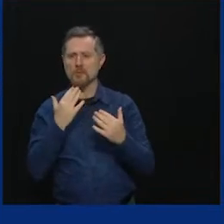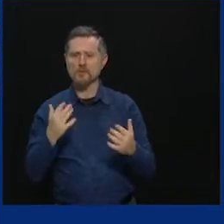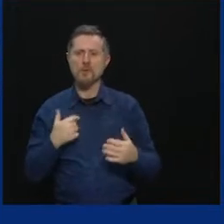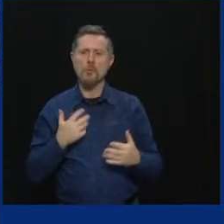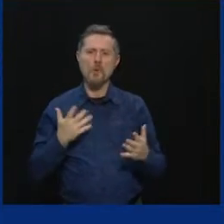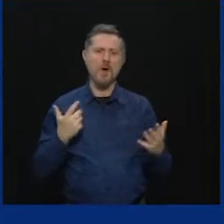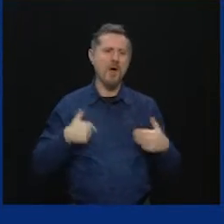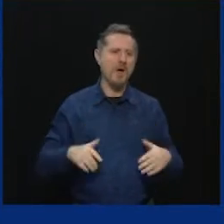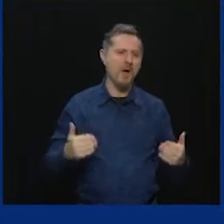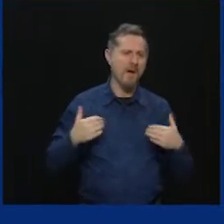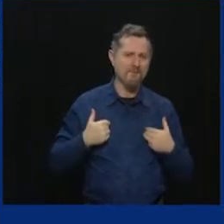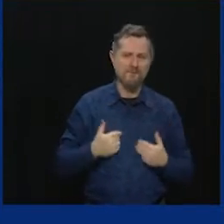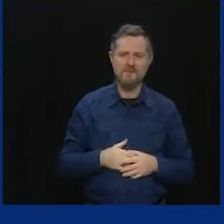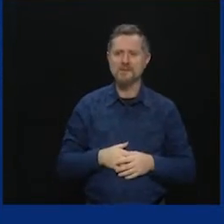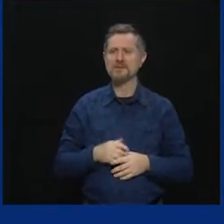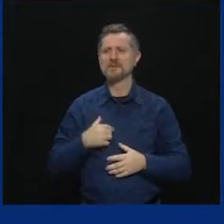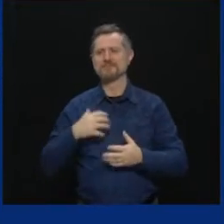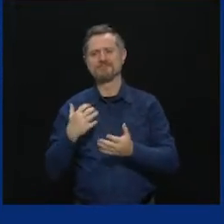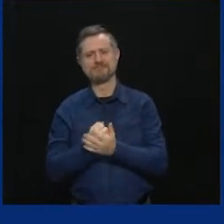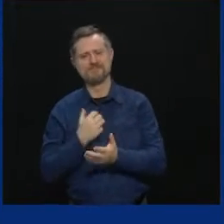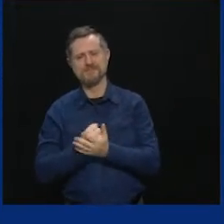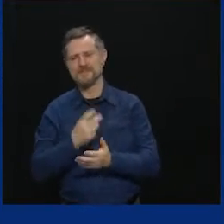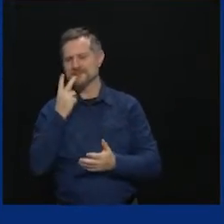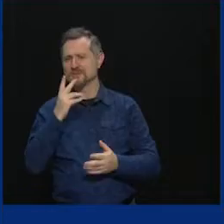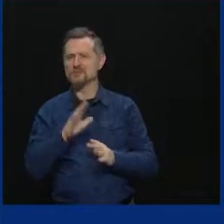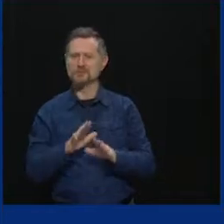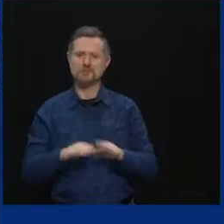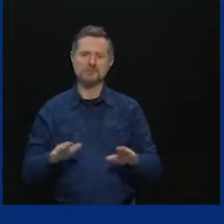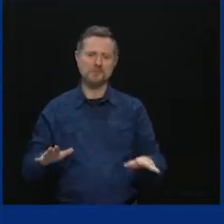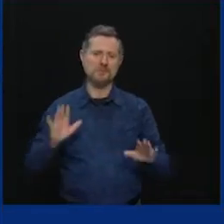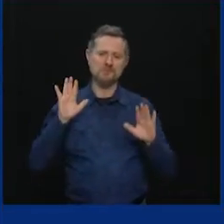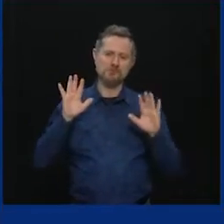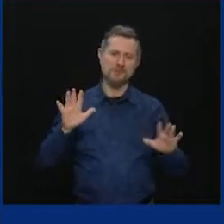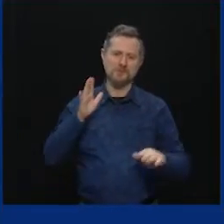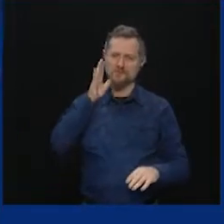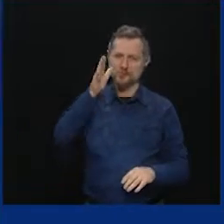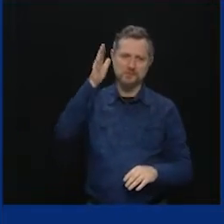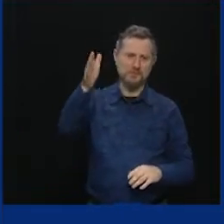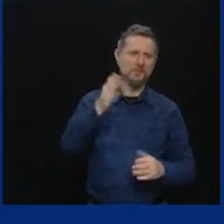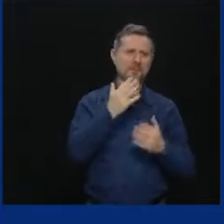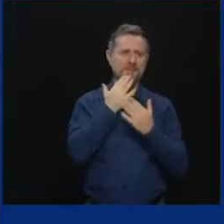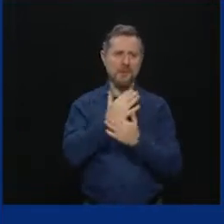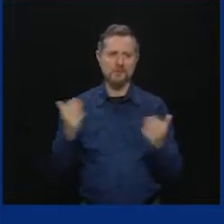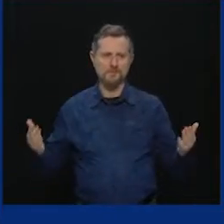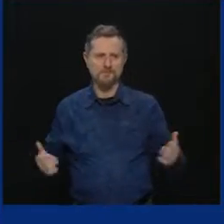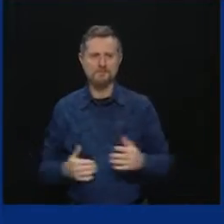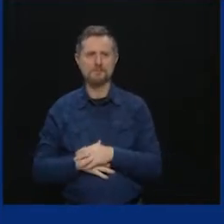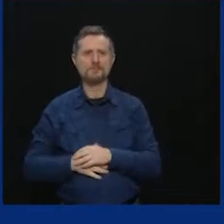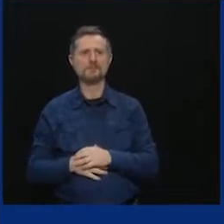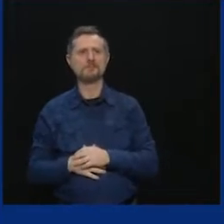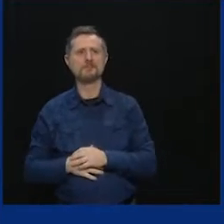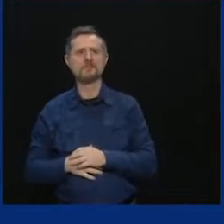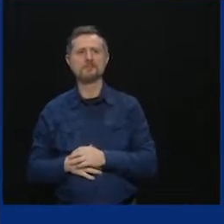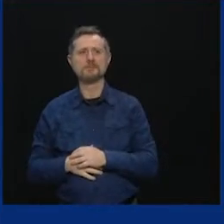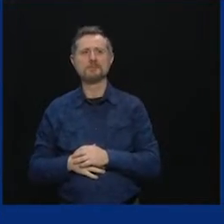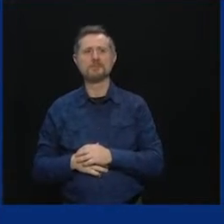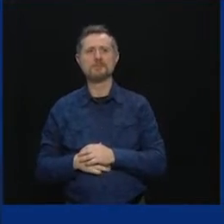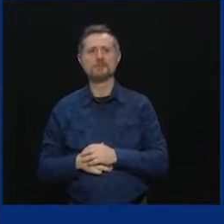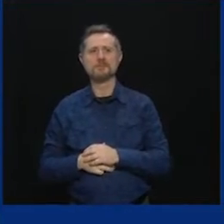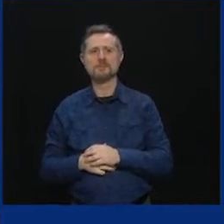us build on it so that our children will have a tremendous future. Thank you so much. Please welcome to the